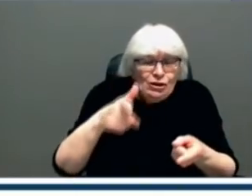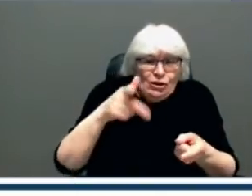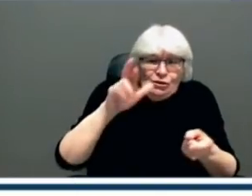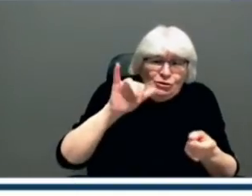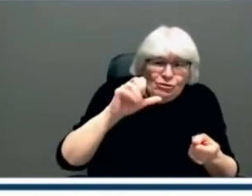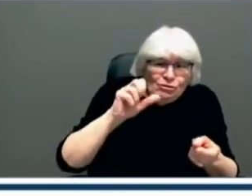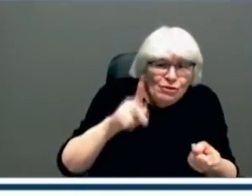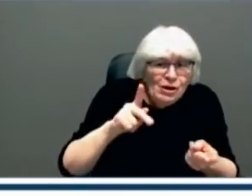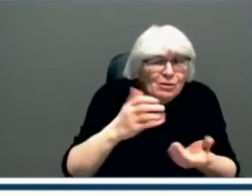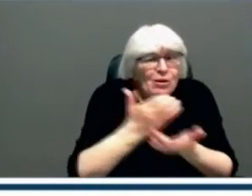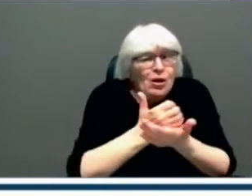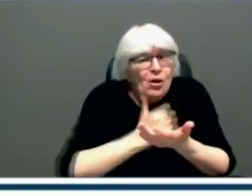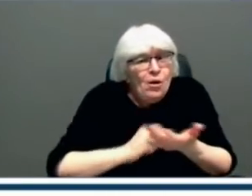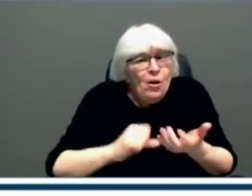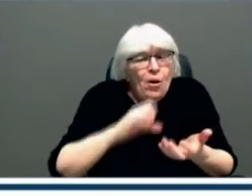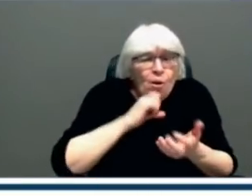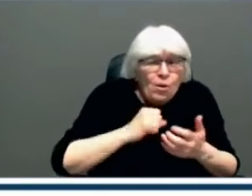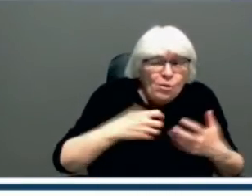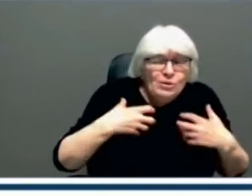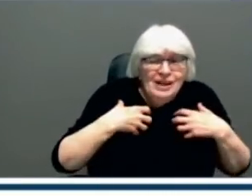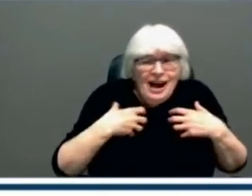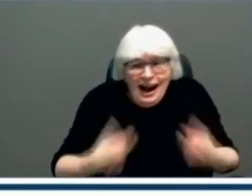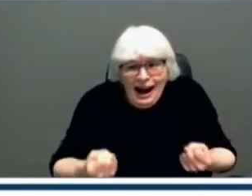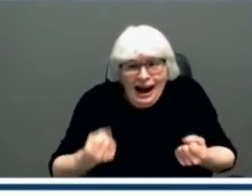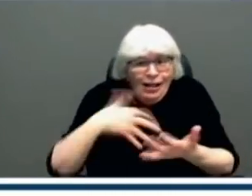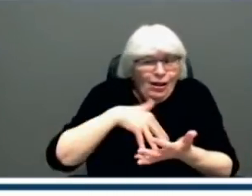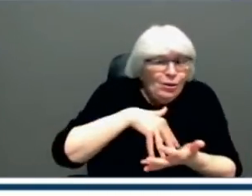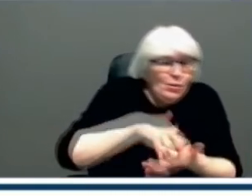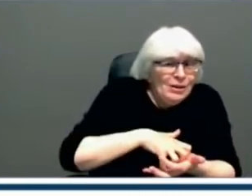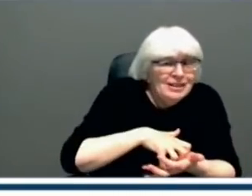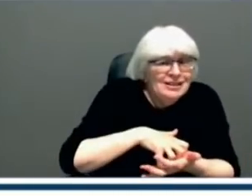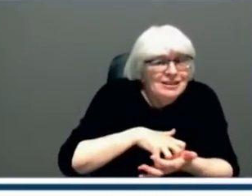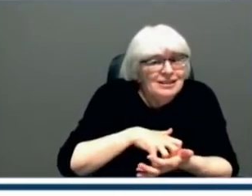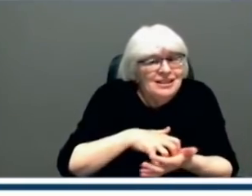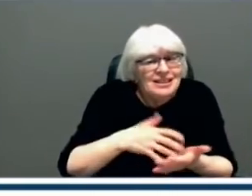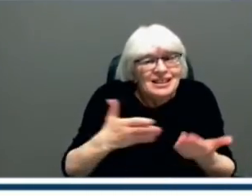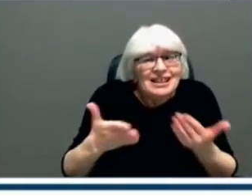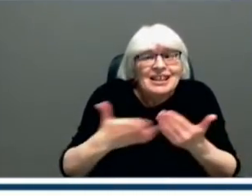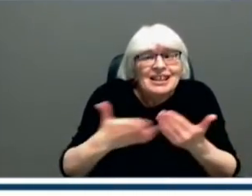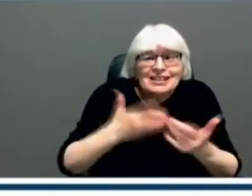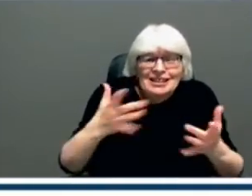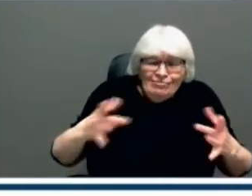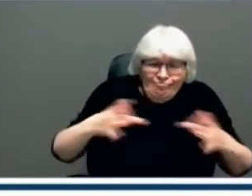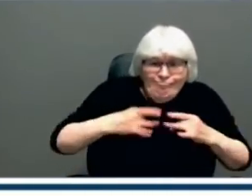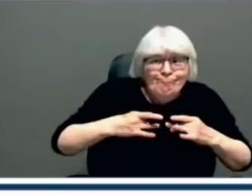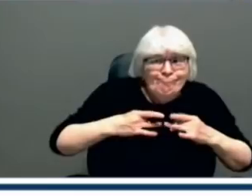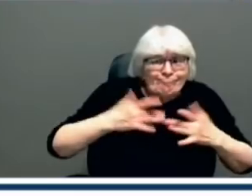health conditions from a range of infectious diseases. And to me,